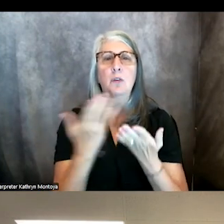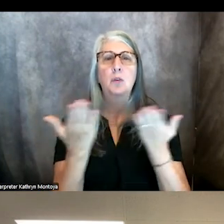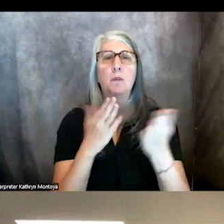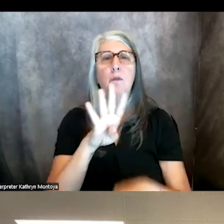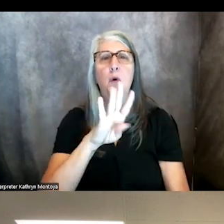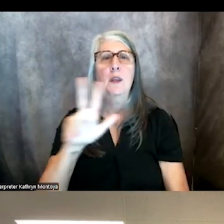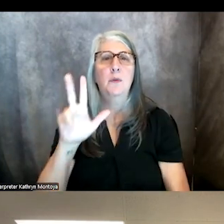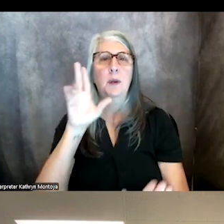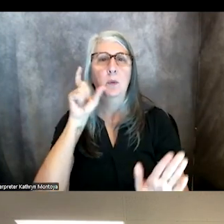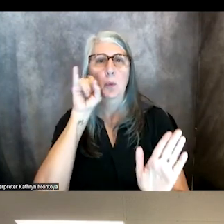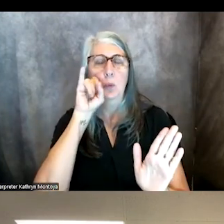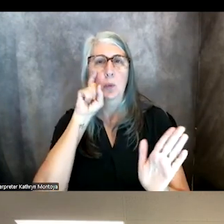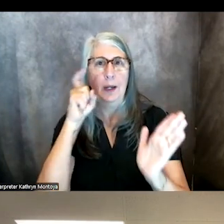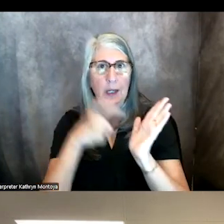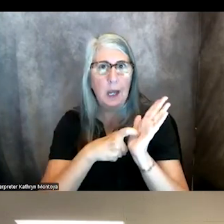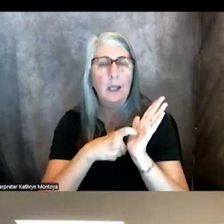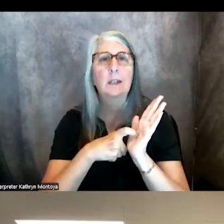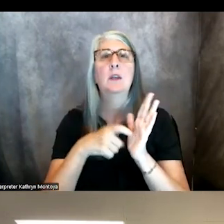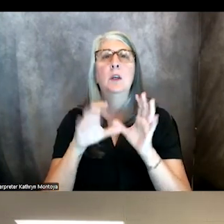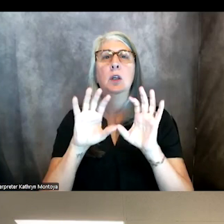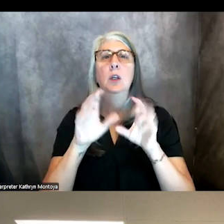of Washington, Oregon, and Idaho.